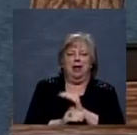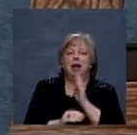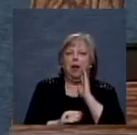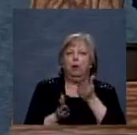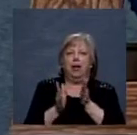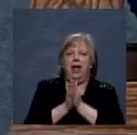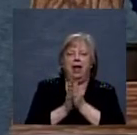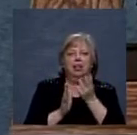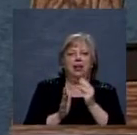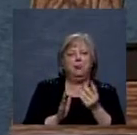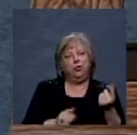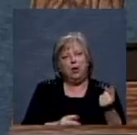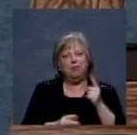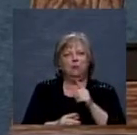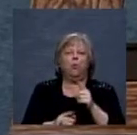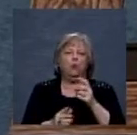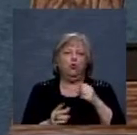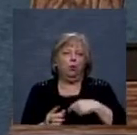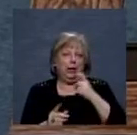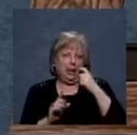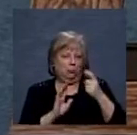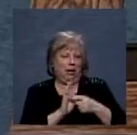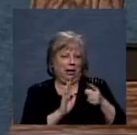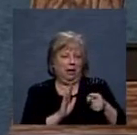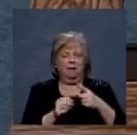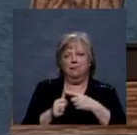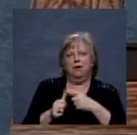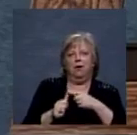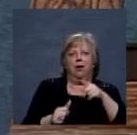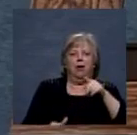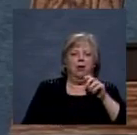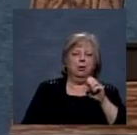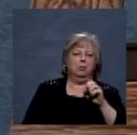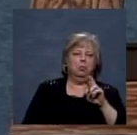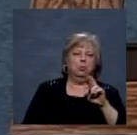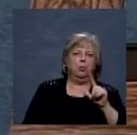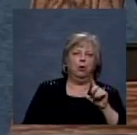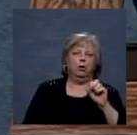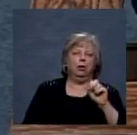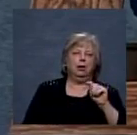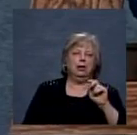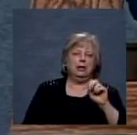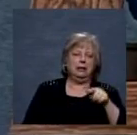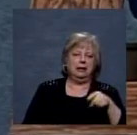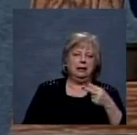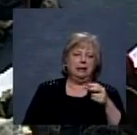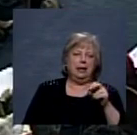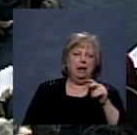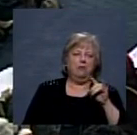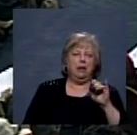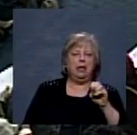them to step forward and be recognized. First, we have Pearl Stephanie Arrieta.